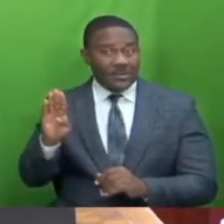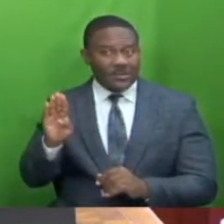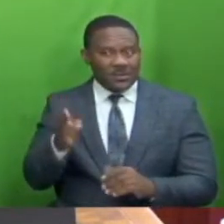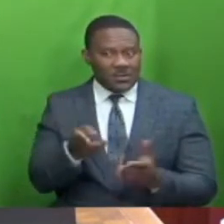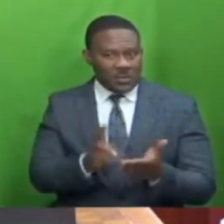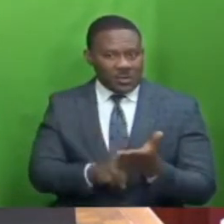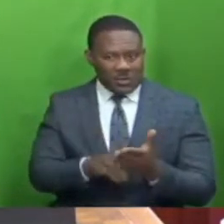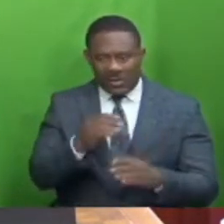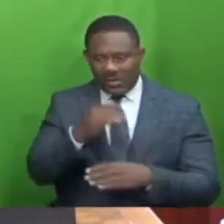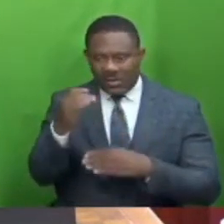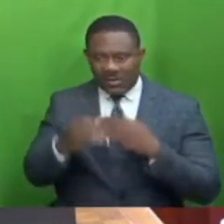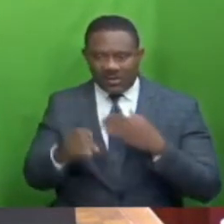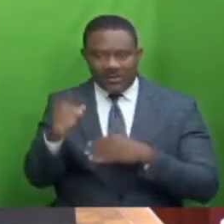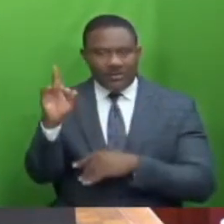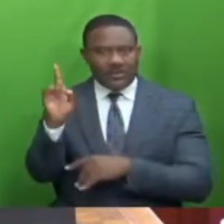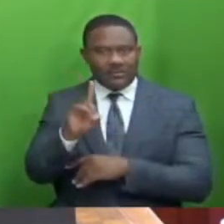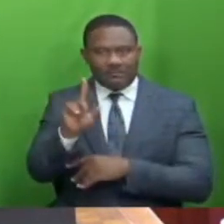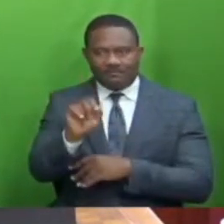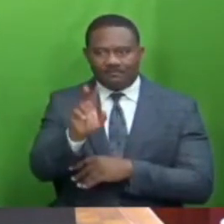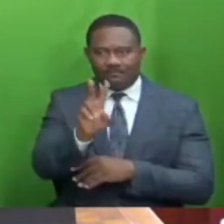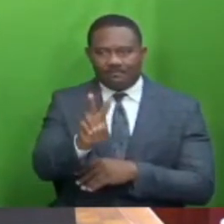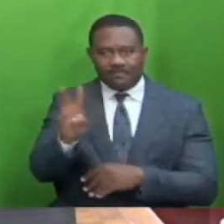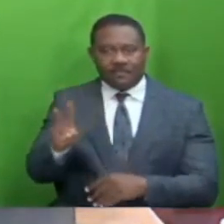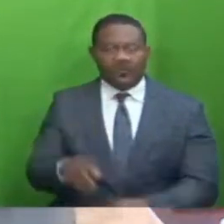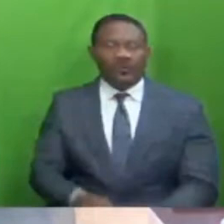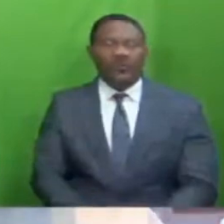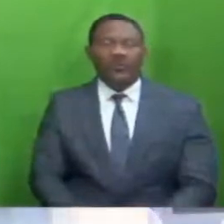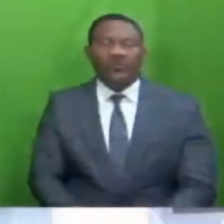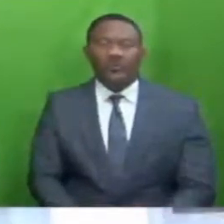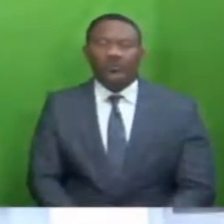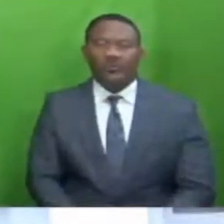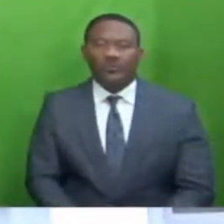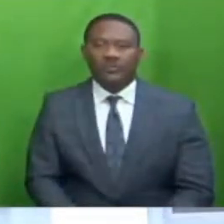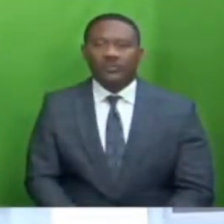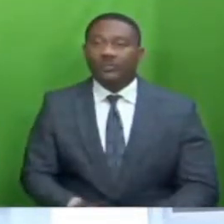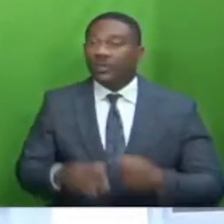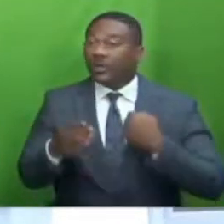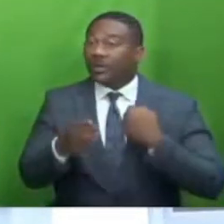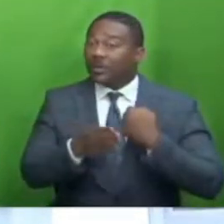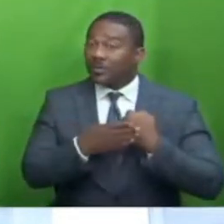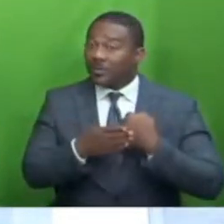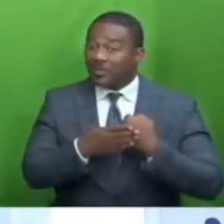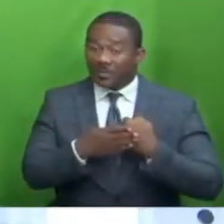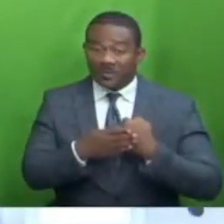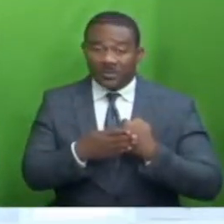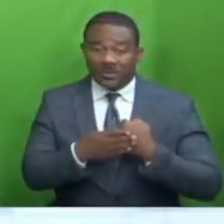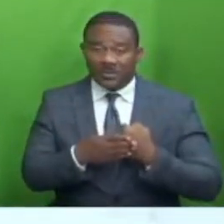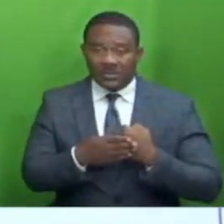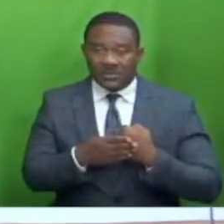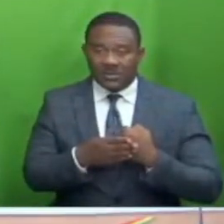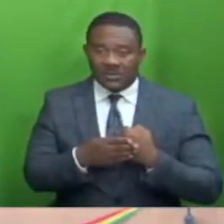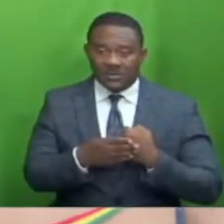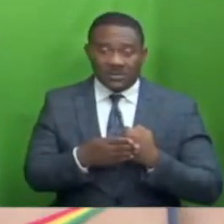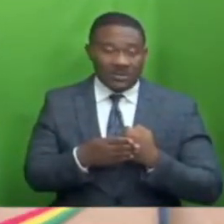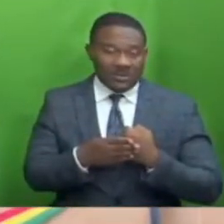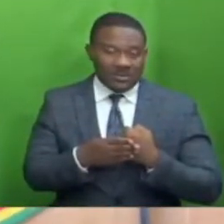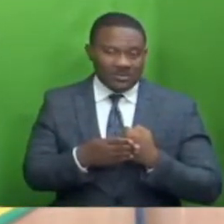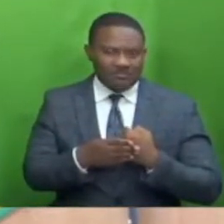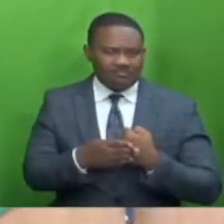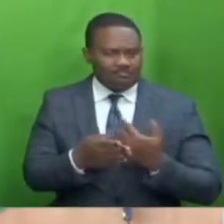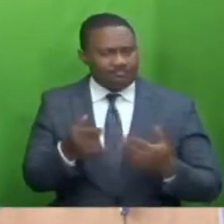of December 2022. Mr. Speaker, on banking developments and the outlook, the banking sector